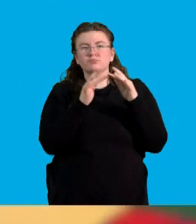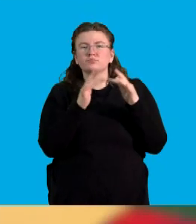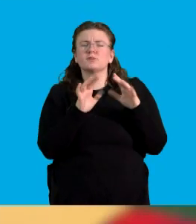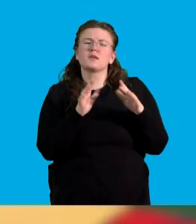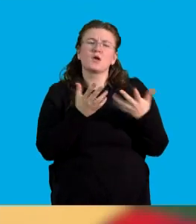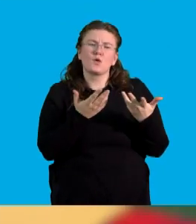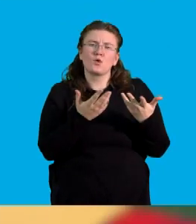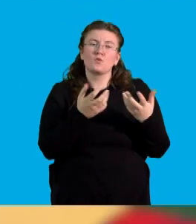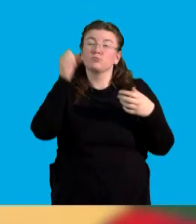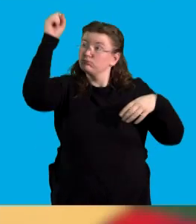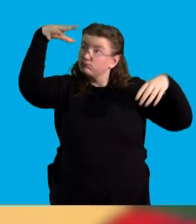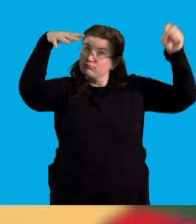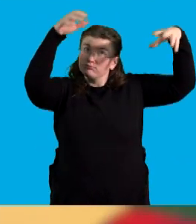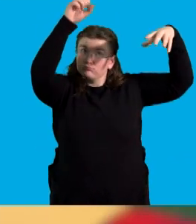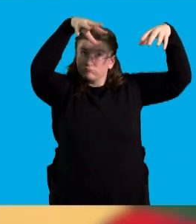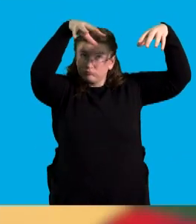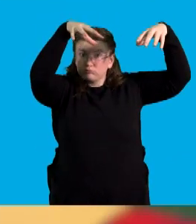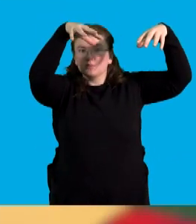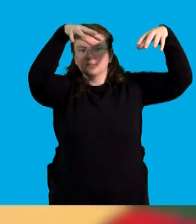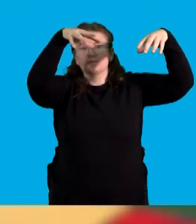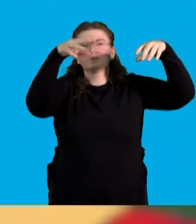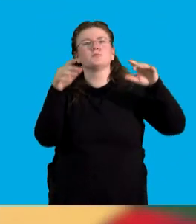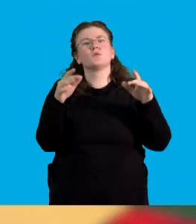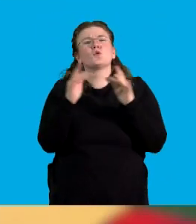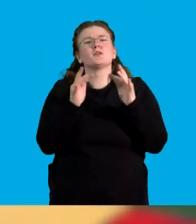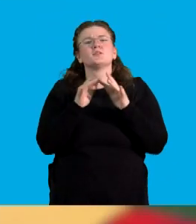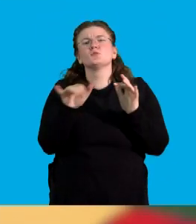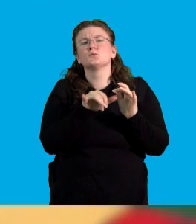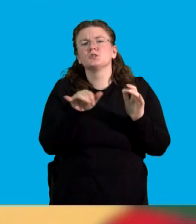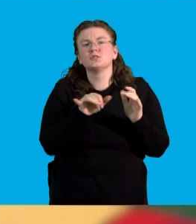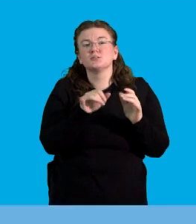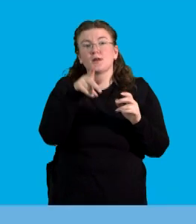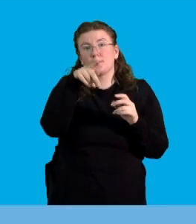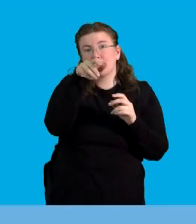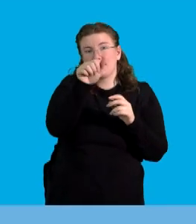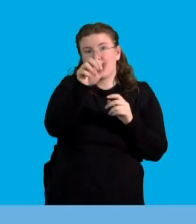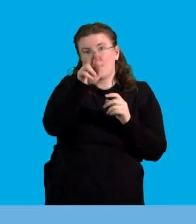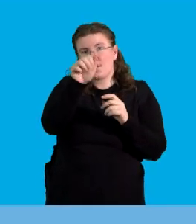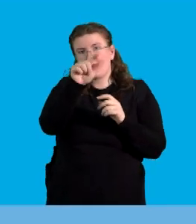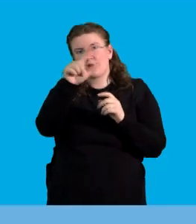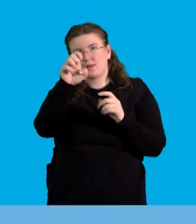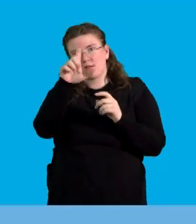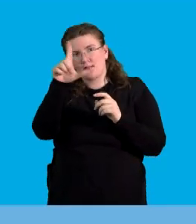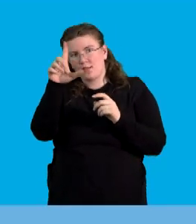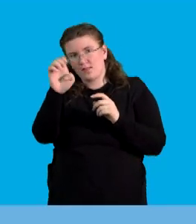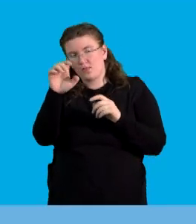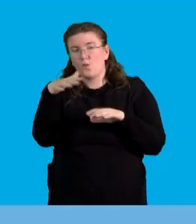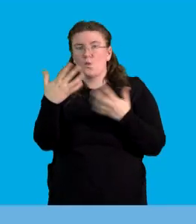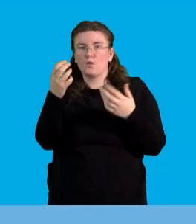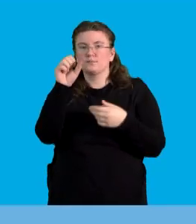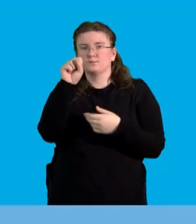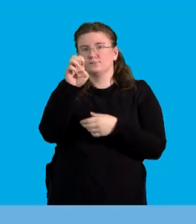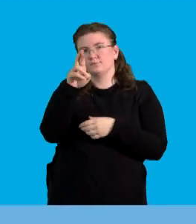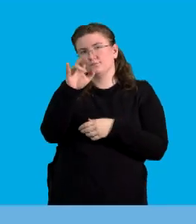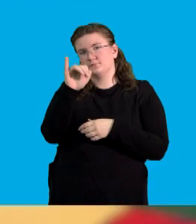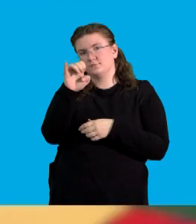they are all switched on, in which circuit are they connected? Is it a parallel circuit or is it a series circuit? Now